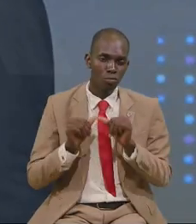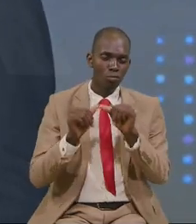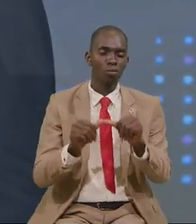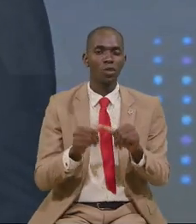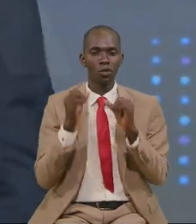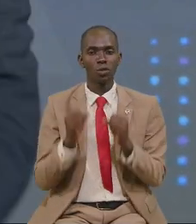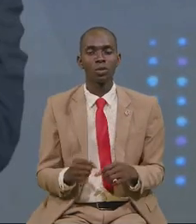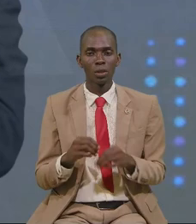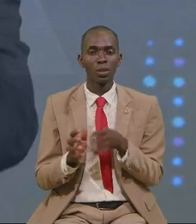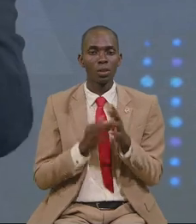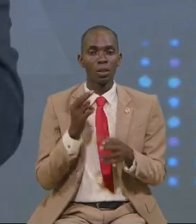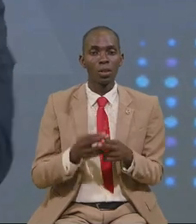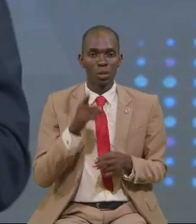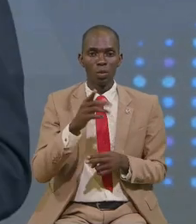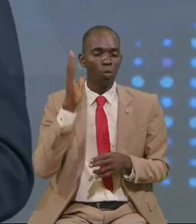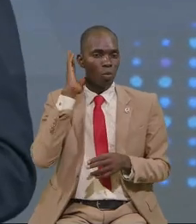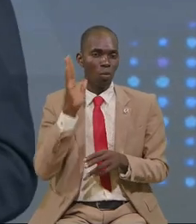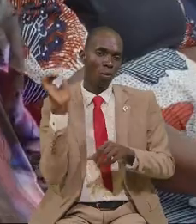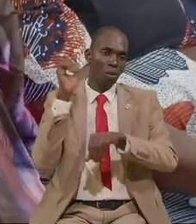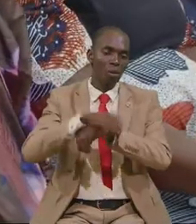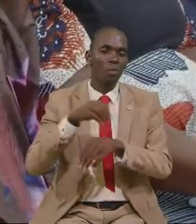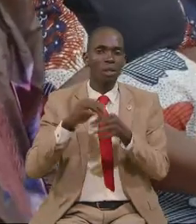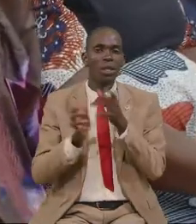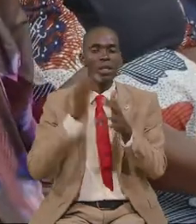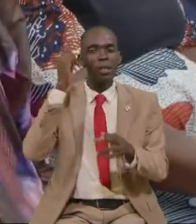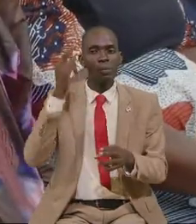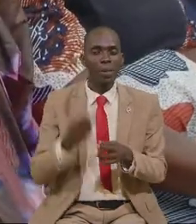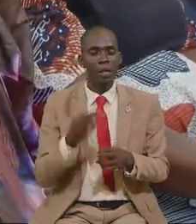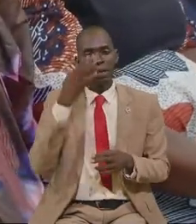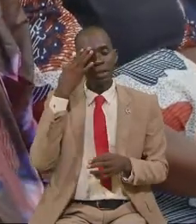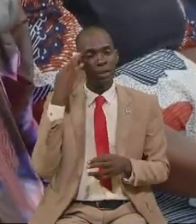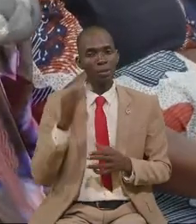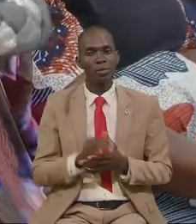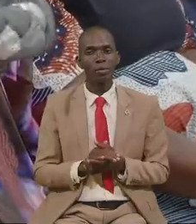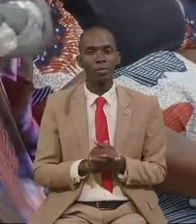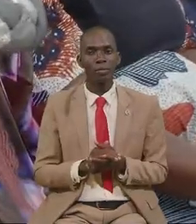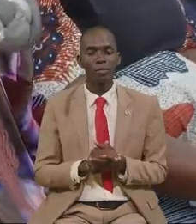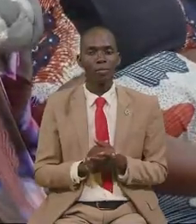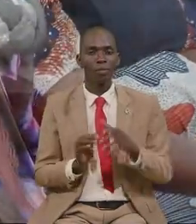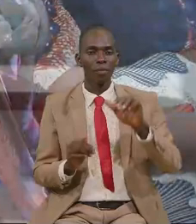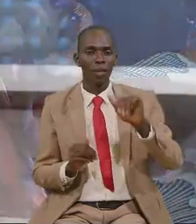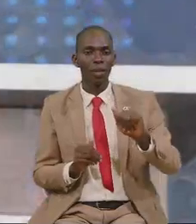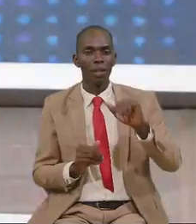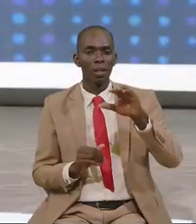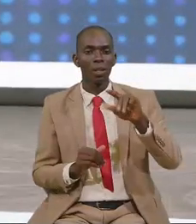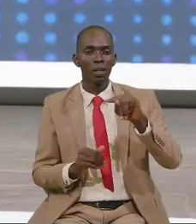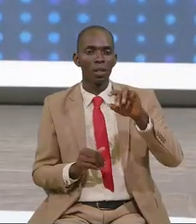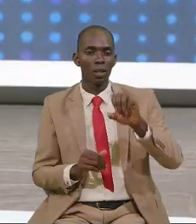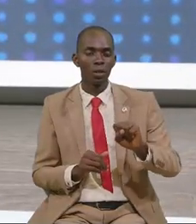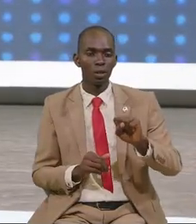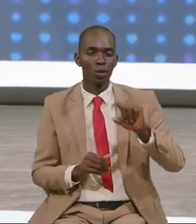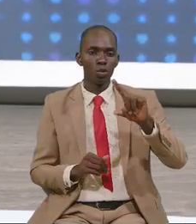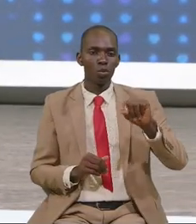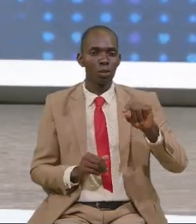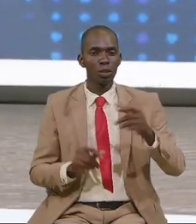will overcome in Jesus' name. Acts chapter 20, I'm reading from